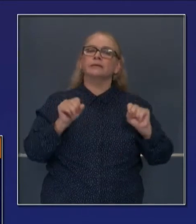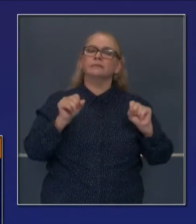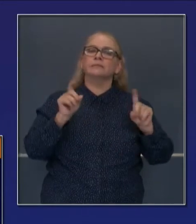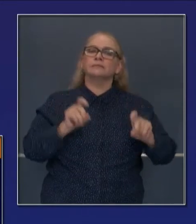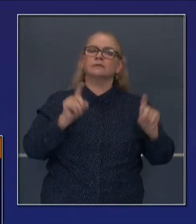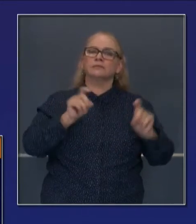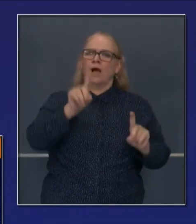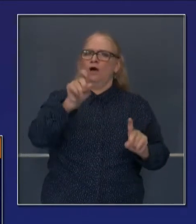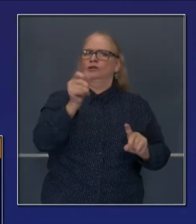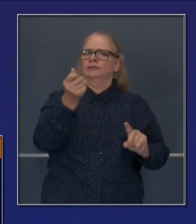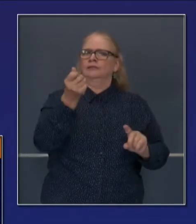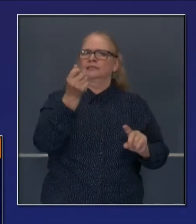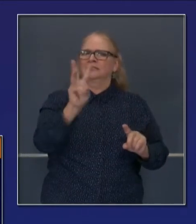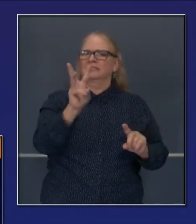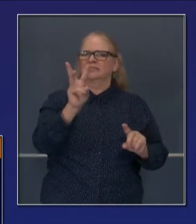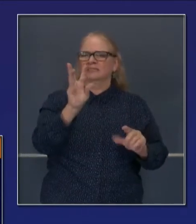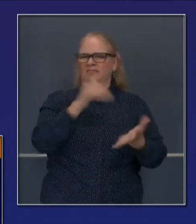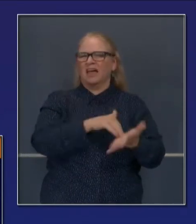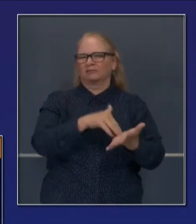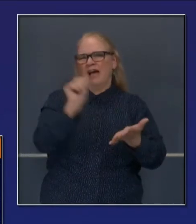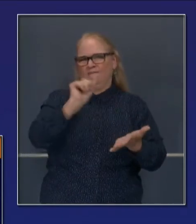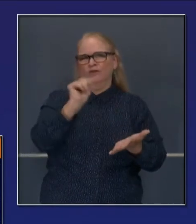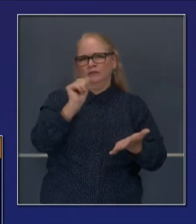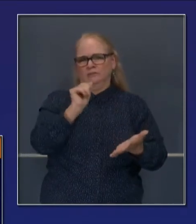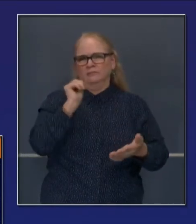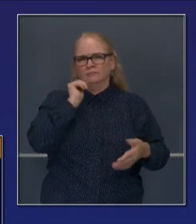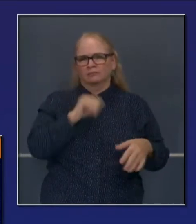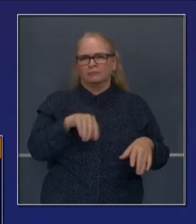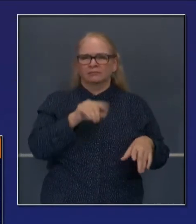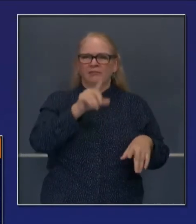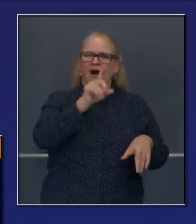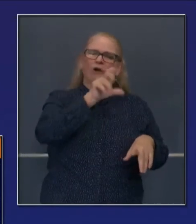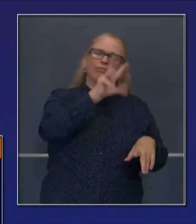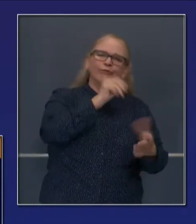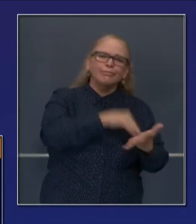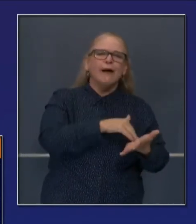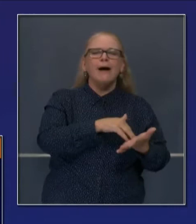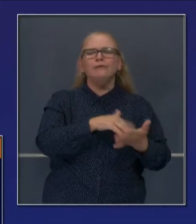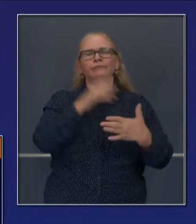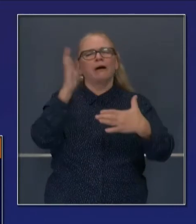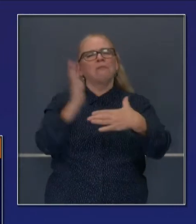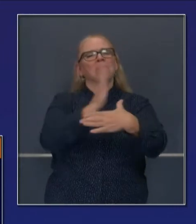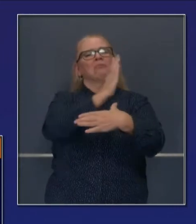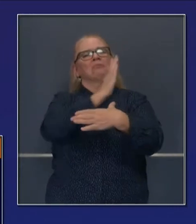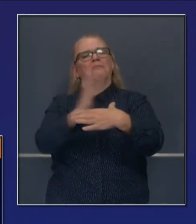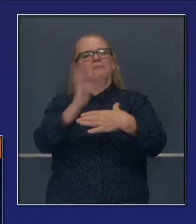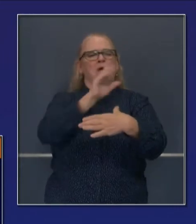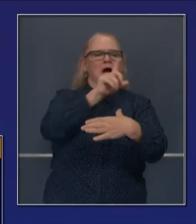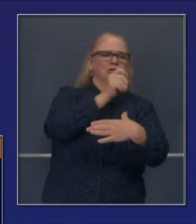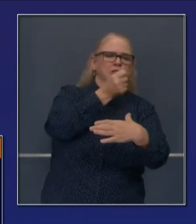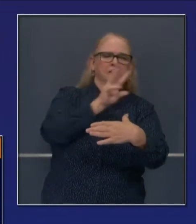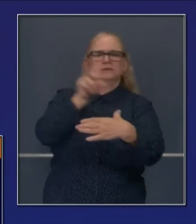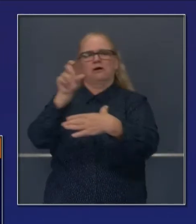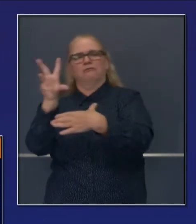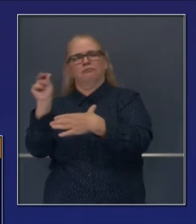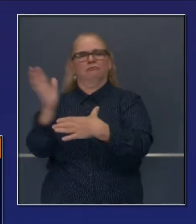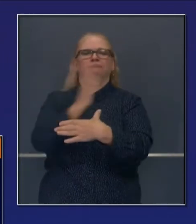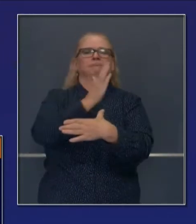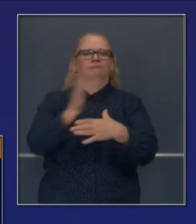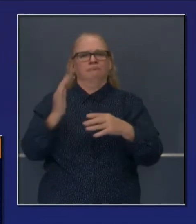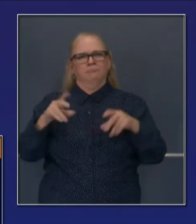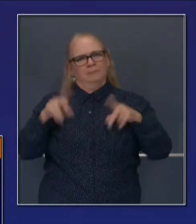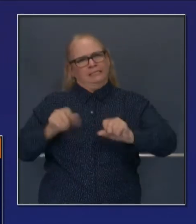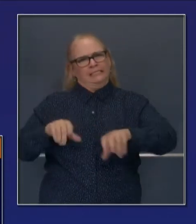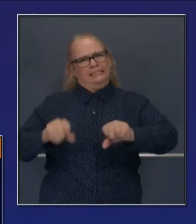tests, 140,000 tests, 130,000 tests the last 3 days. So we're starting to see a growth in the total number of daily tests, the